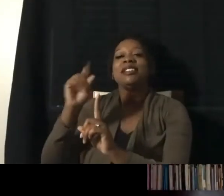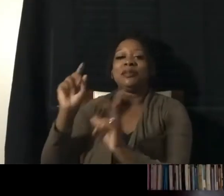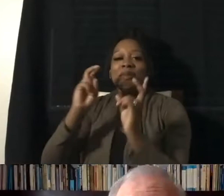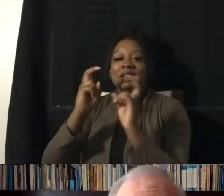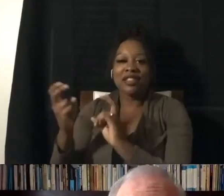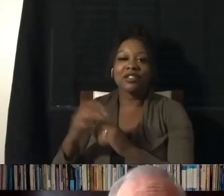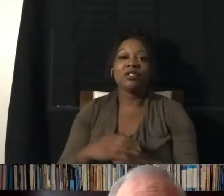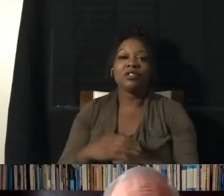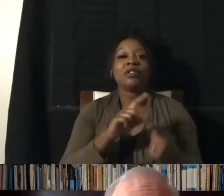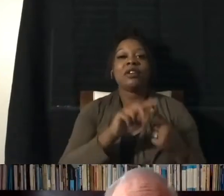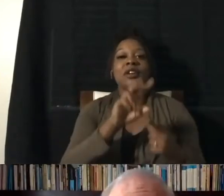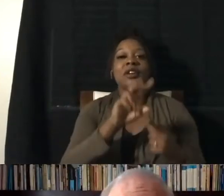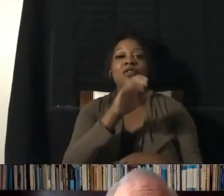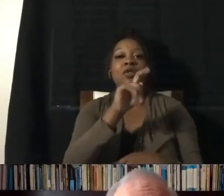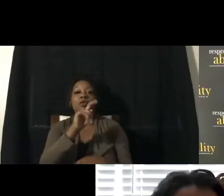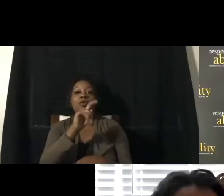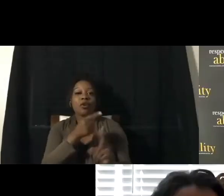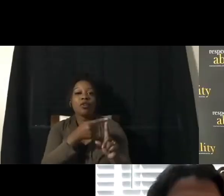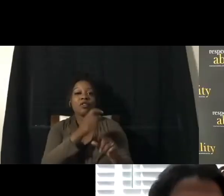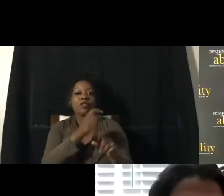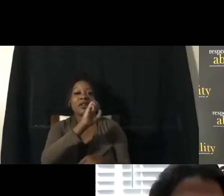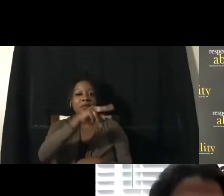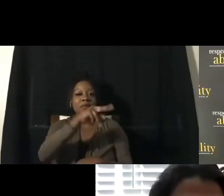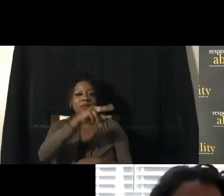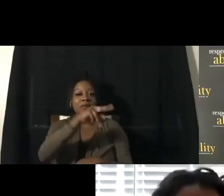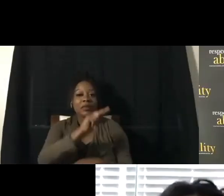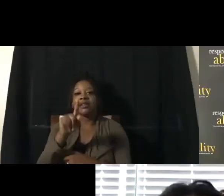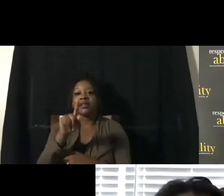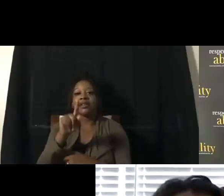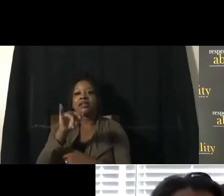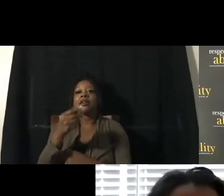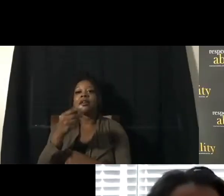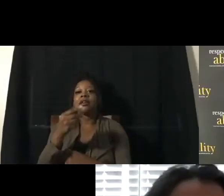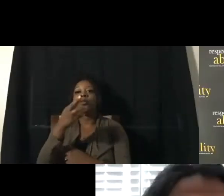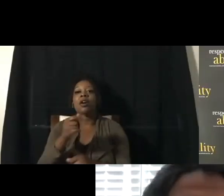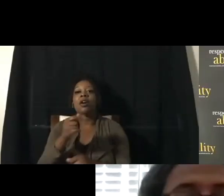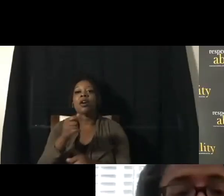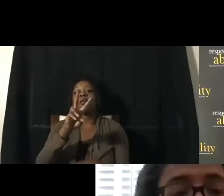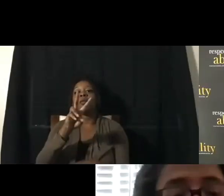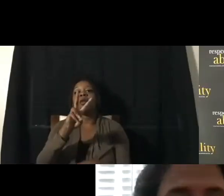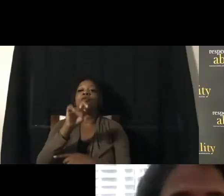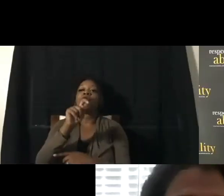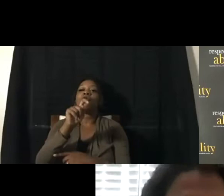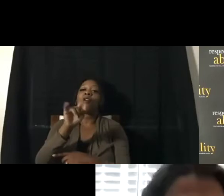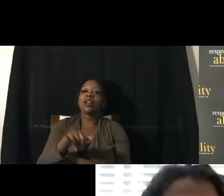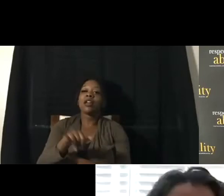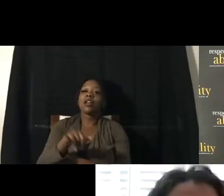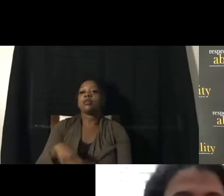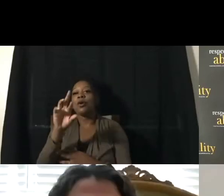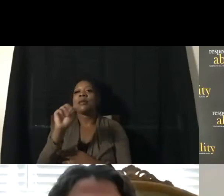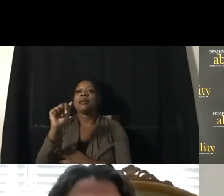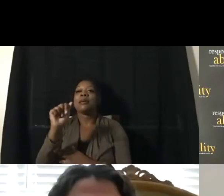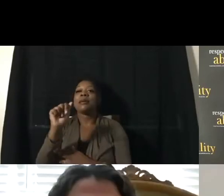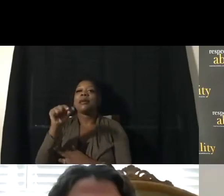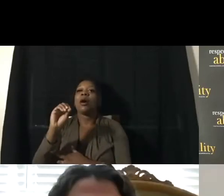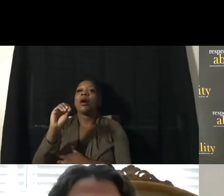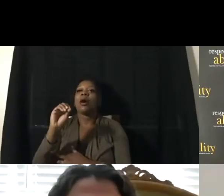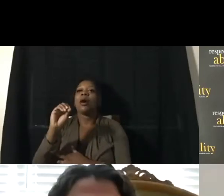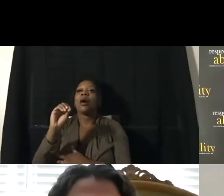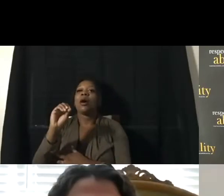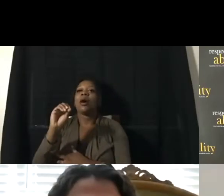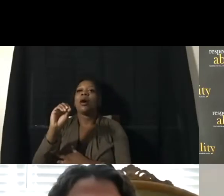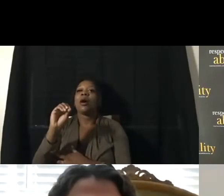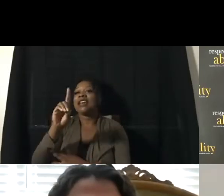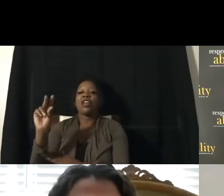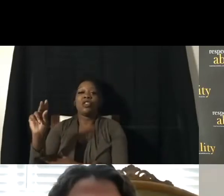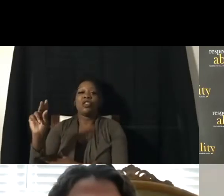from Variety, Kristen Lopez from IndieWire, and Dino-Ray Ramos from Deadline Hollywood. I'm going to start with Tim.